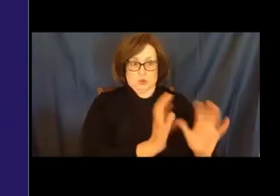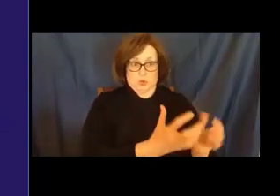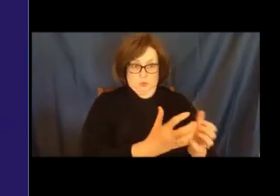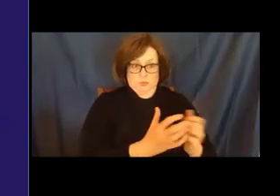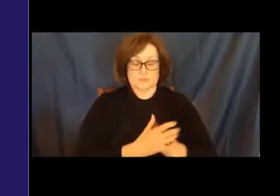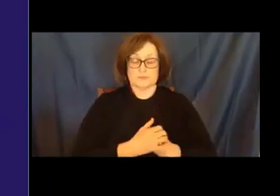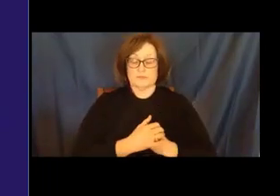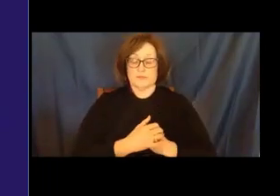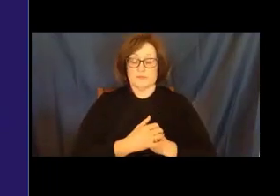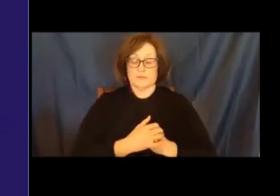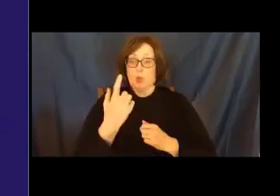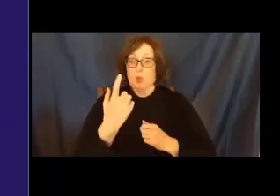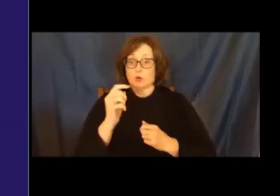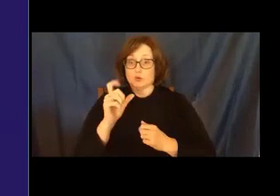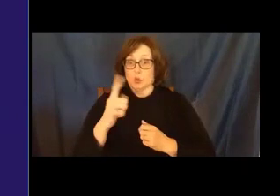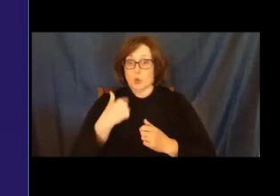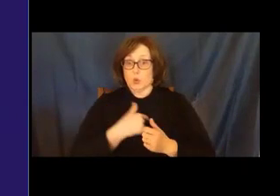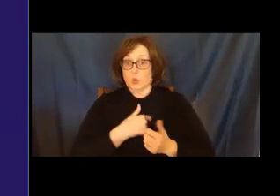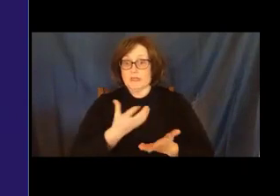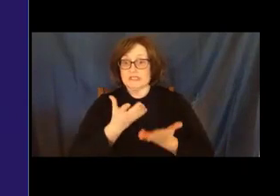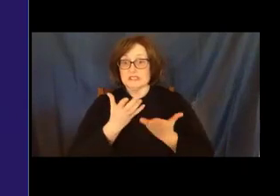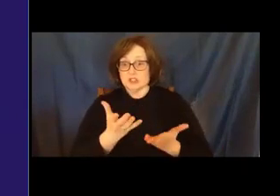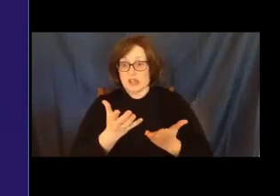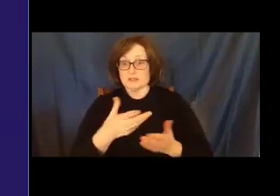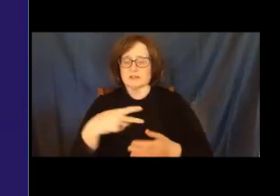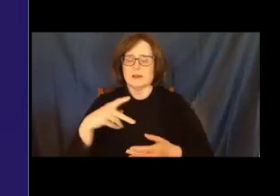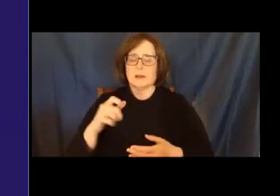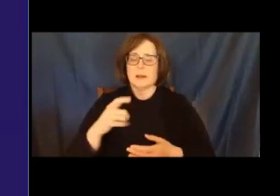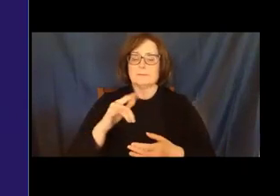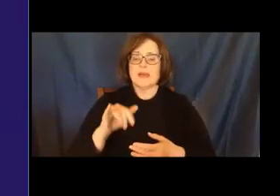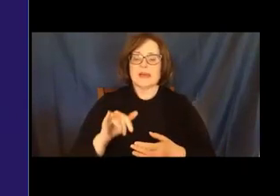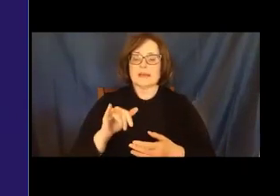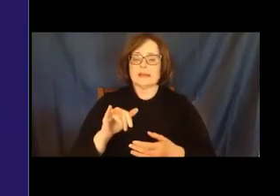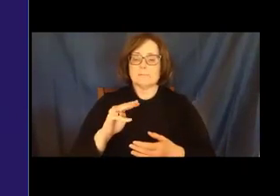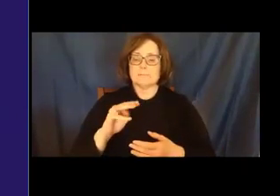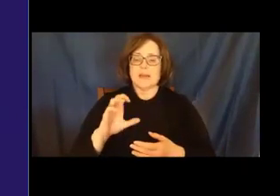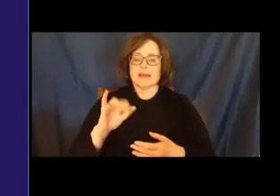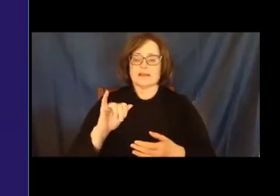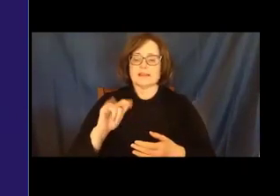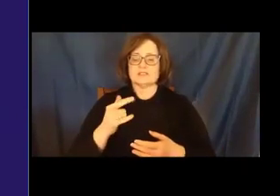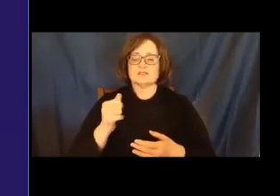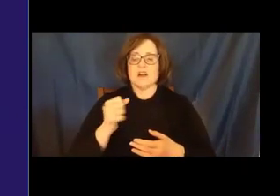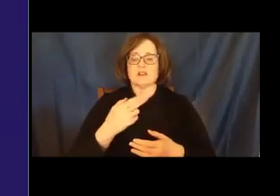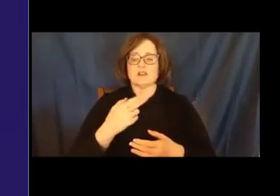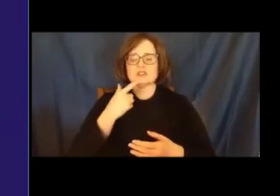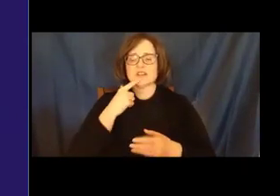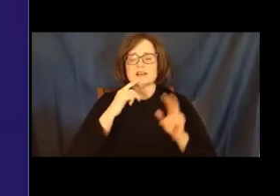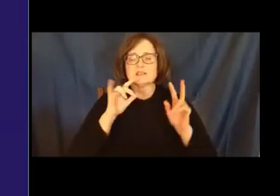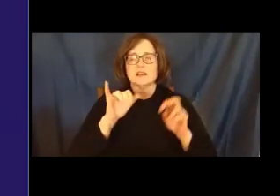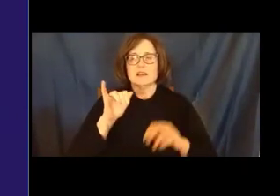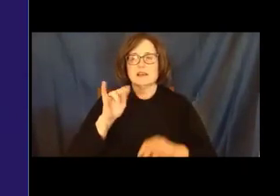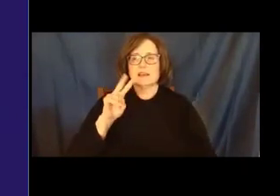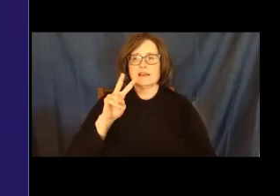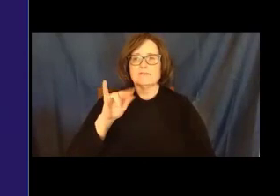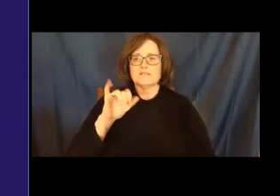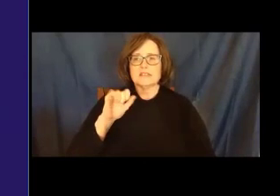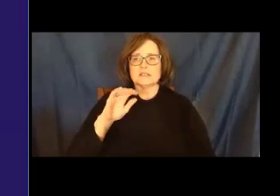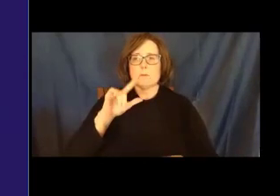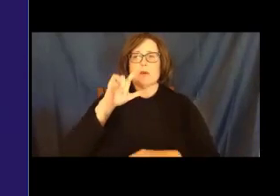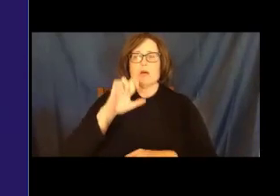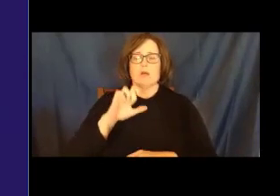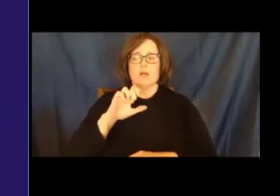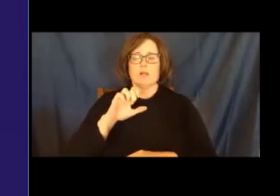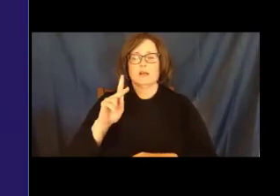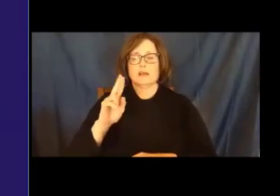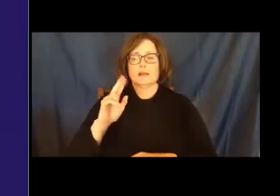advantages of the dominant culture is Peggy McIntosh's Invisible Knapsack. It's a useful tool to help you unpack the advantages of